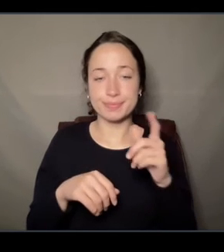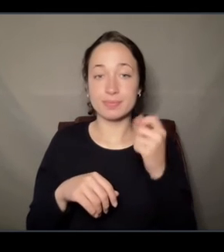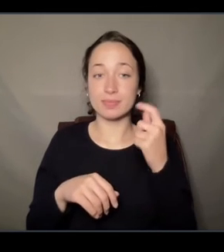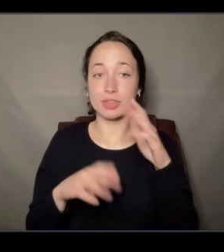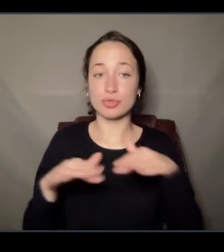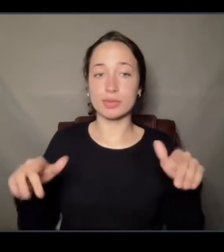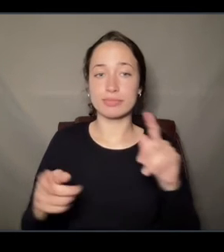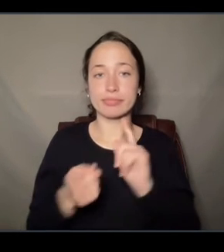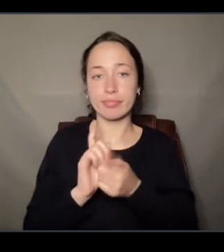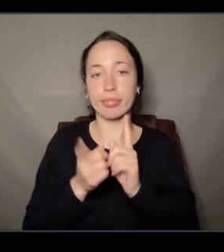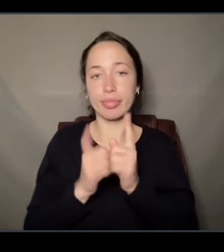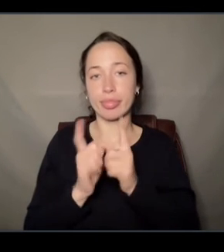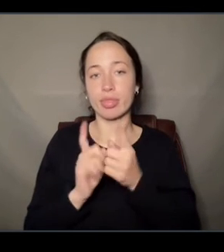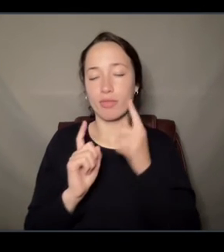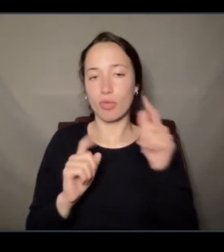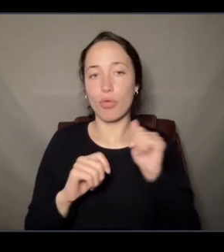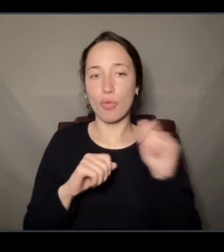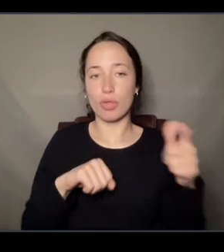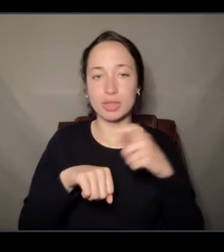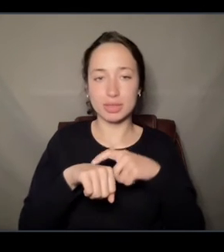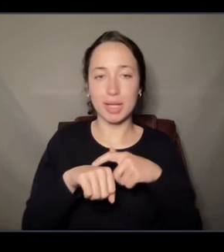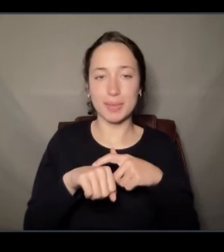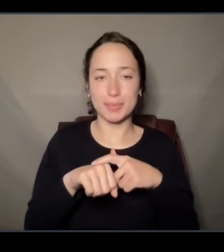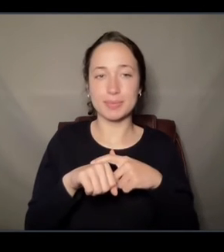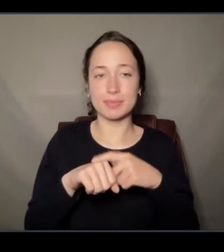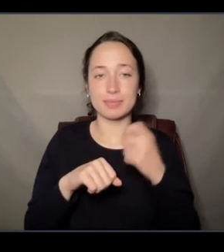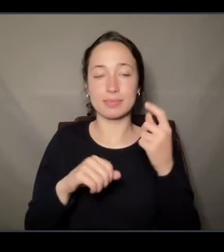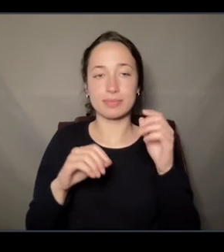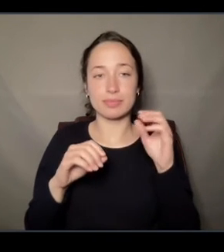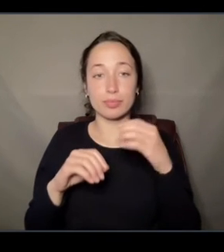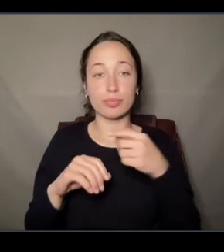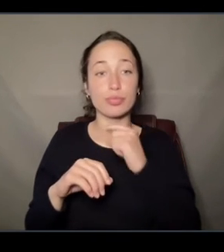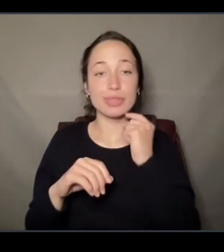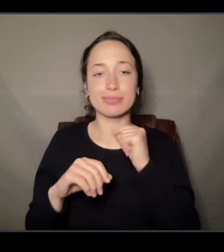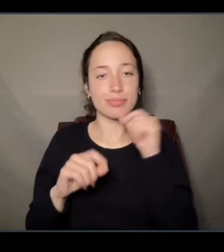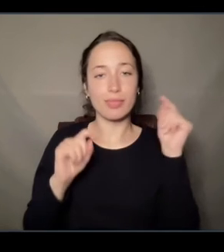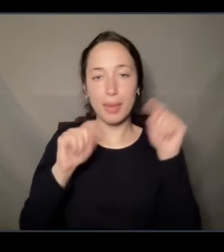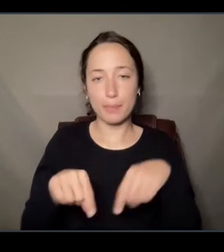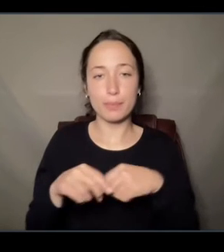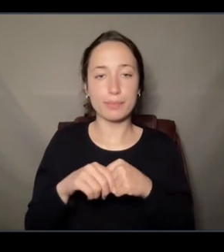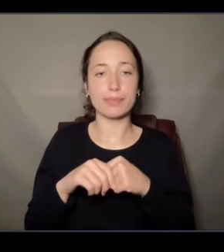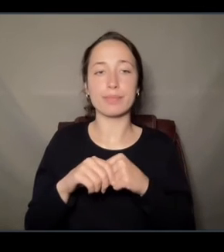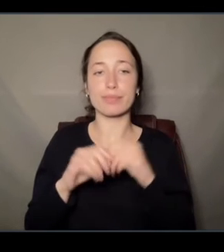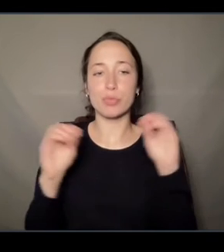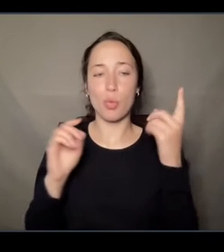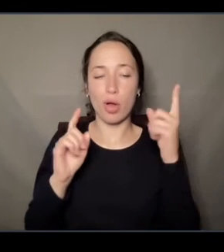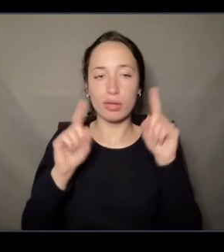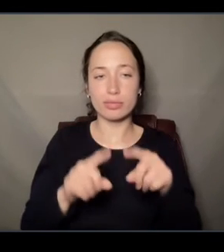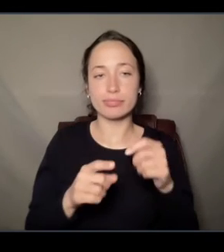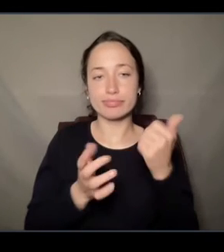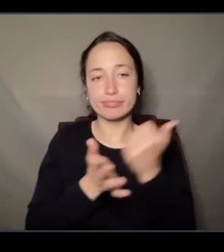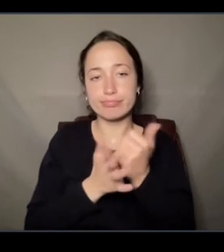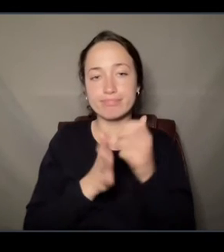very well, but the children translated for her all the time. And the priest didn't come. No one would